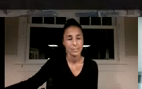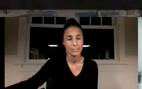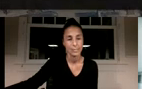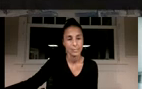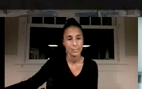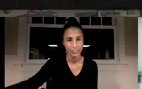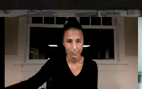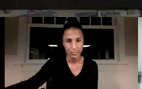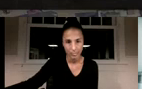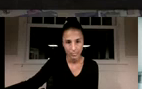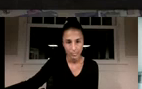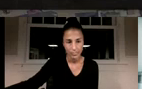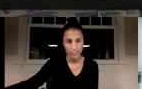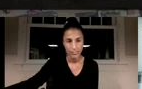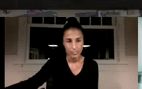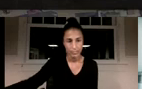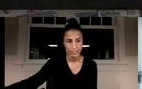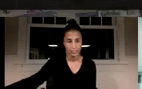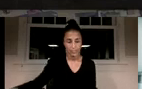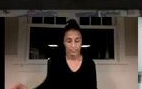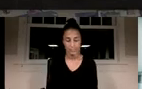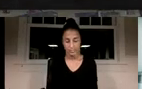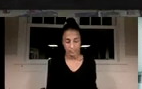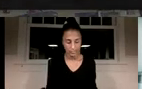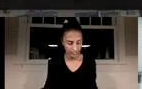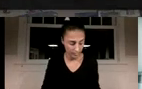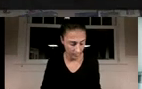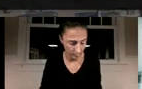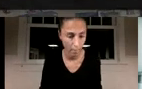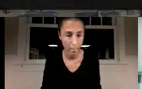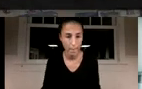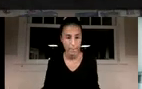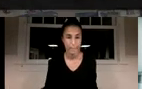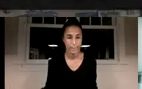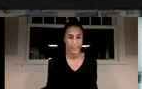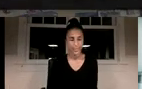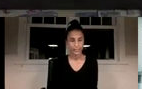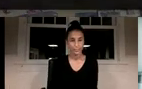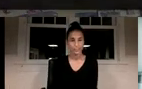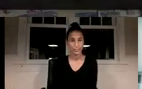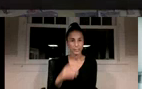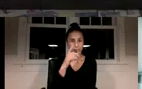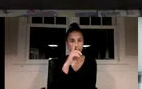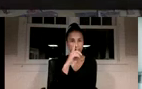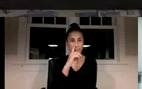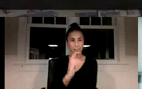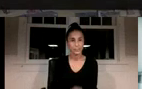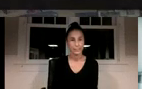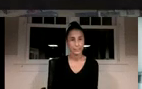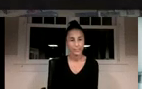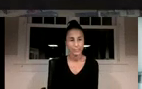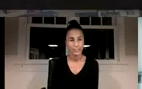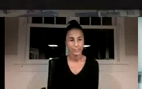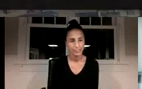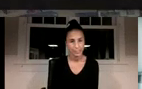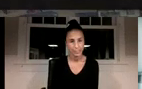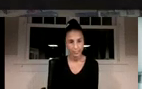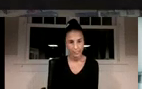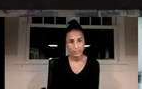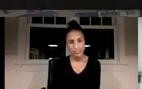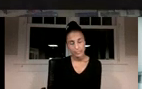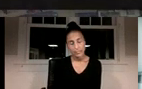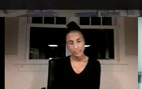allows each planned square foot of office space to be converted to 1 square foot of residential uses. The portion